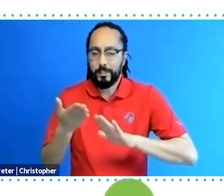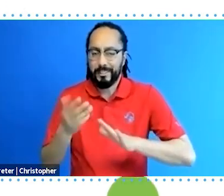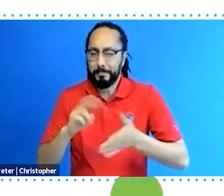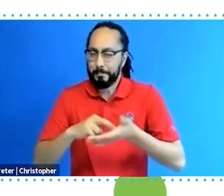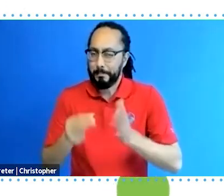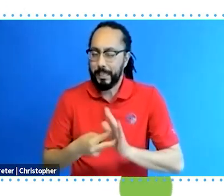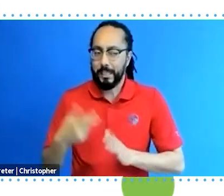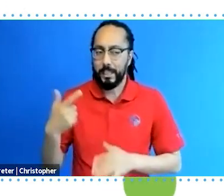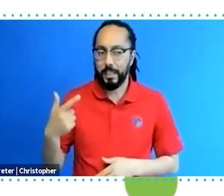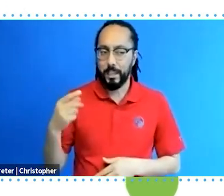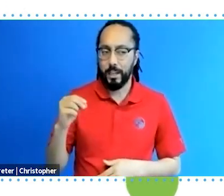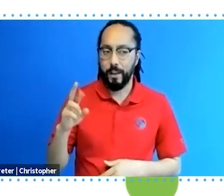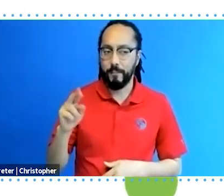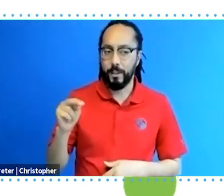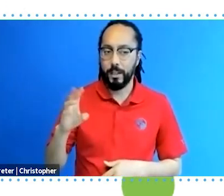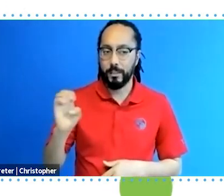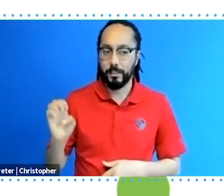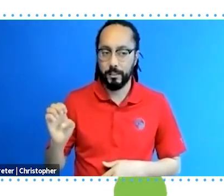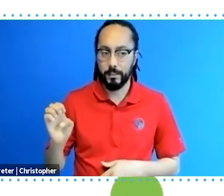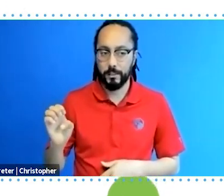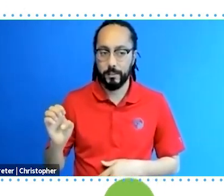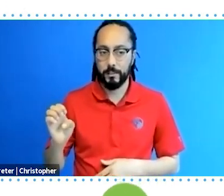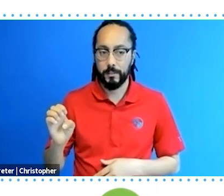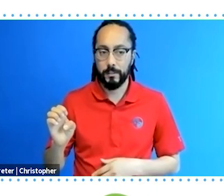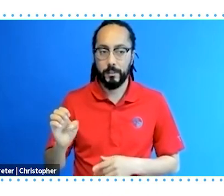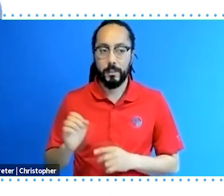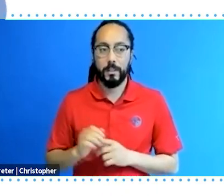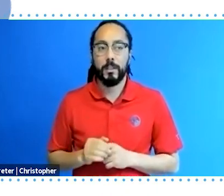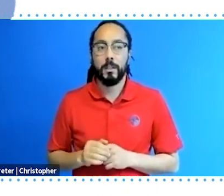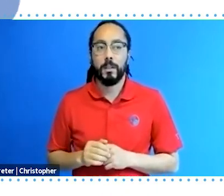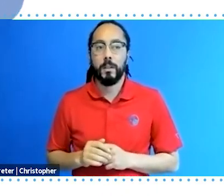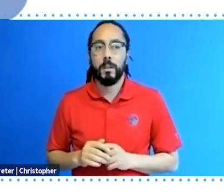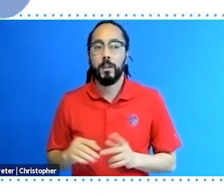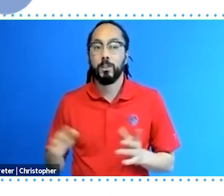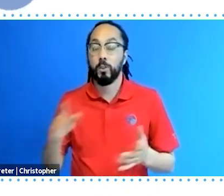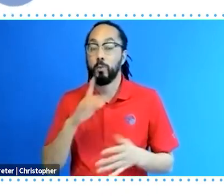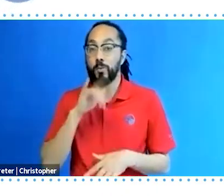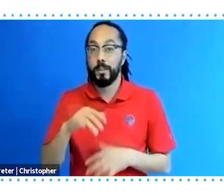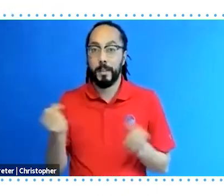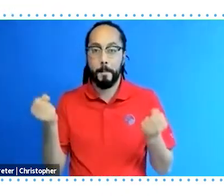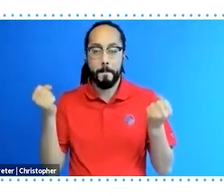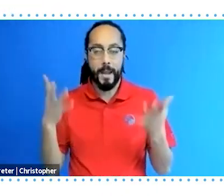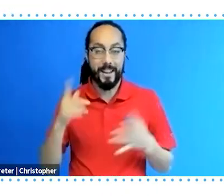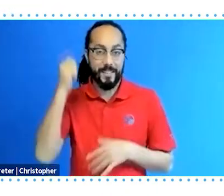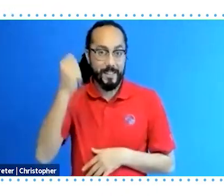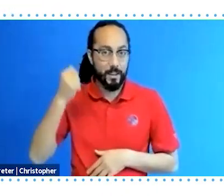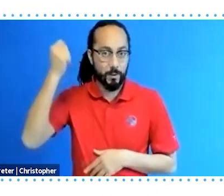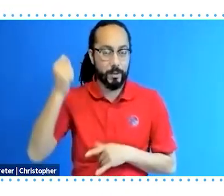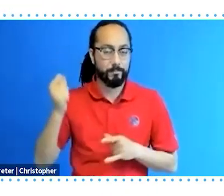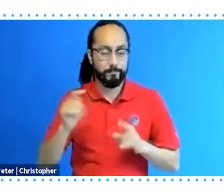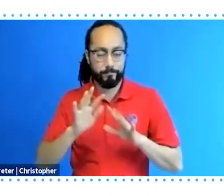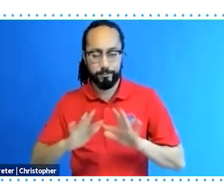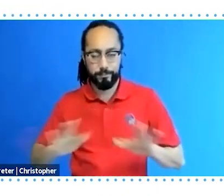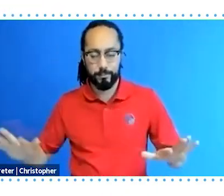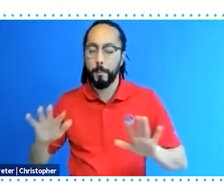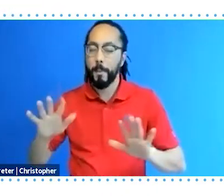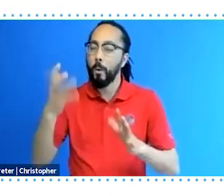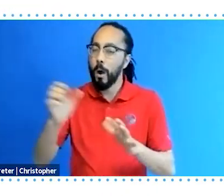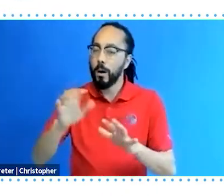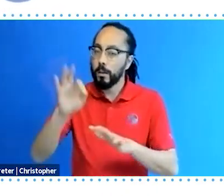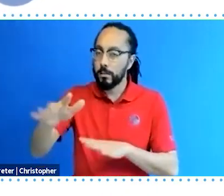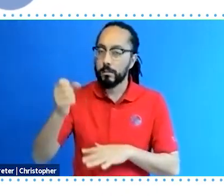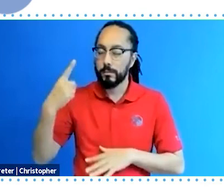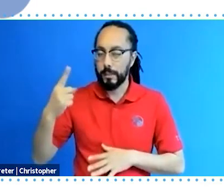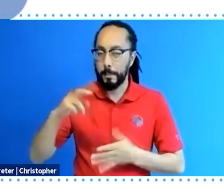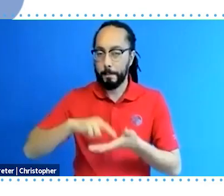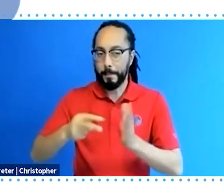too far down the what is governance. There's so many different theoretical aspects. Of course, I want to quote the ever wise